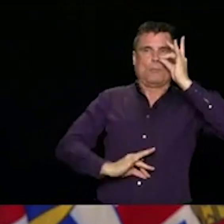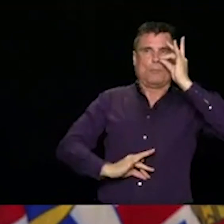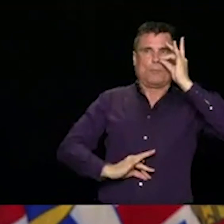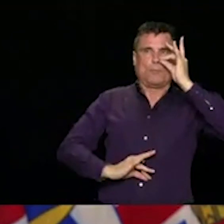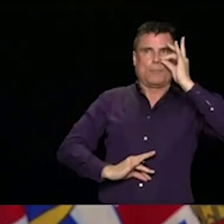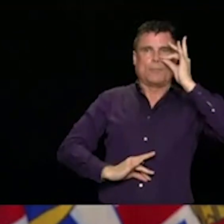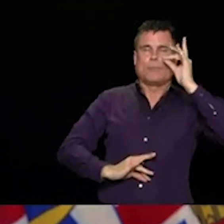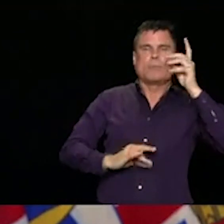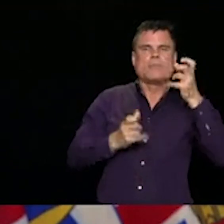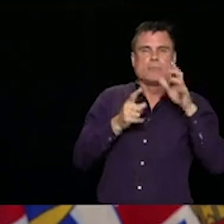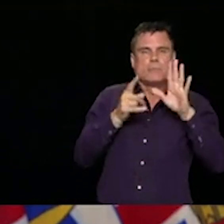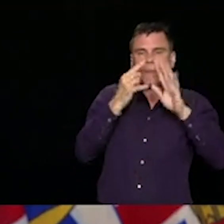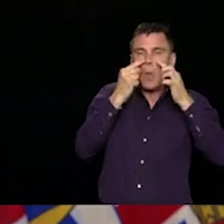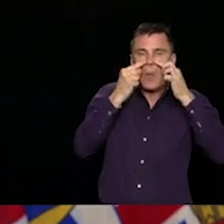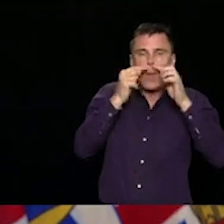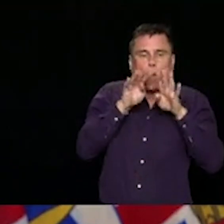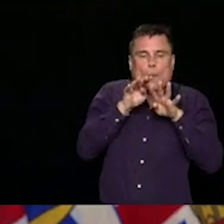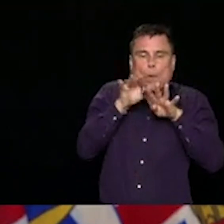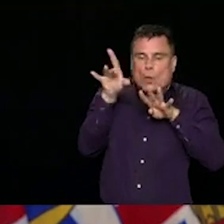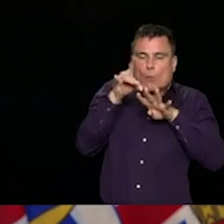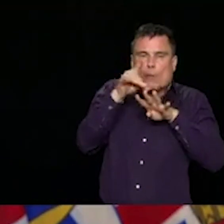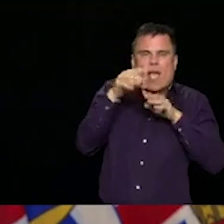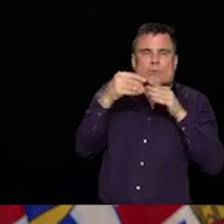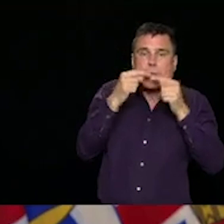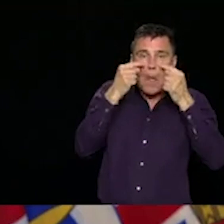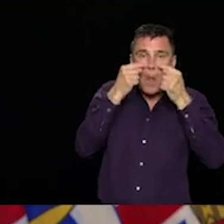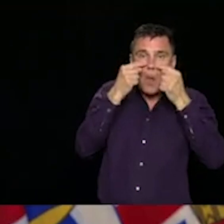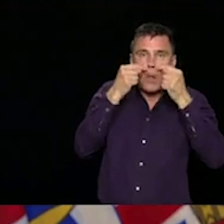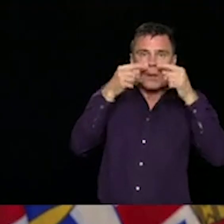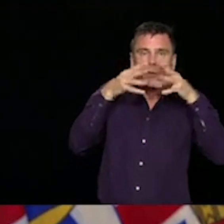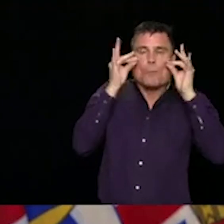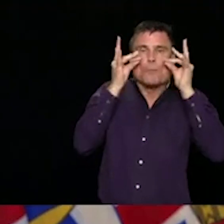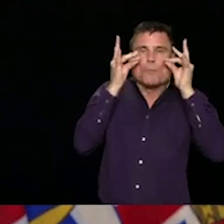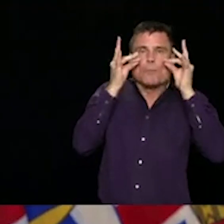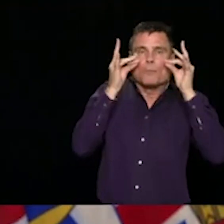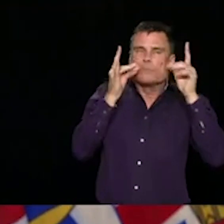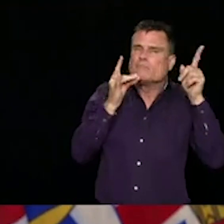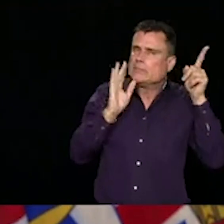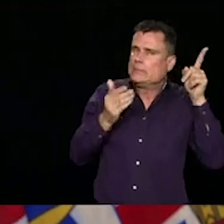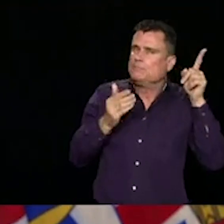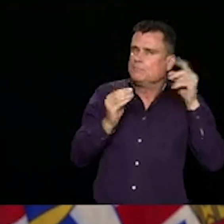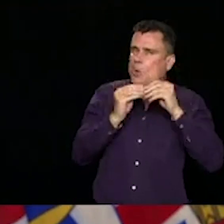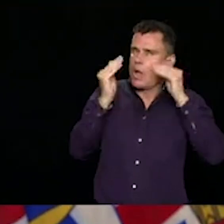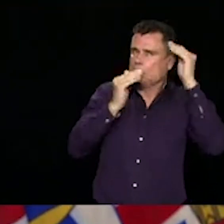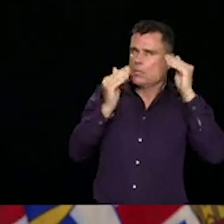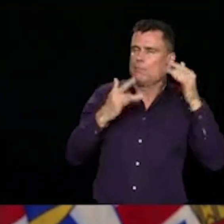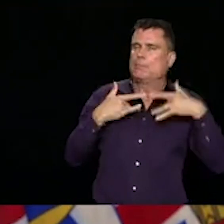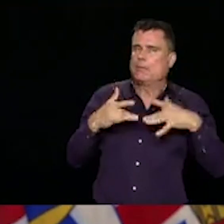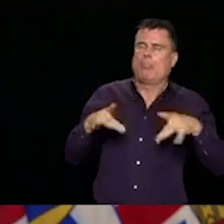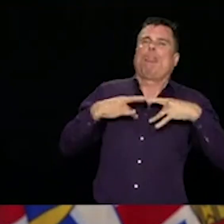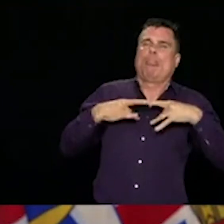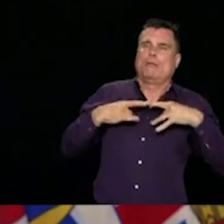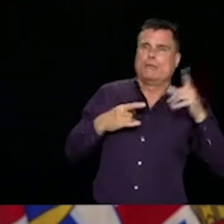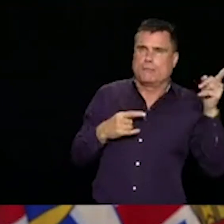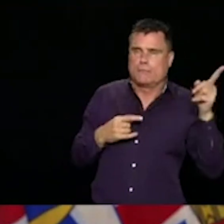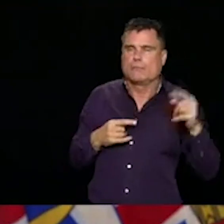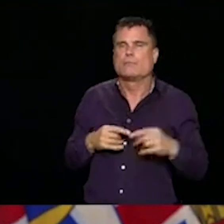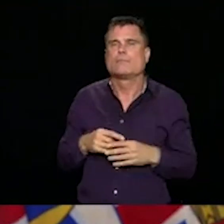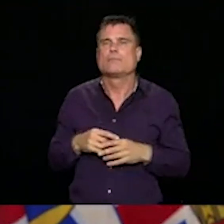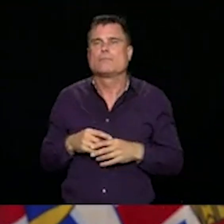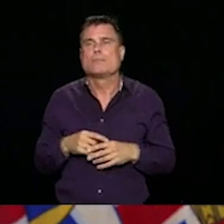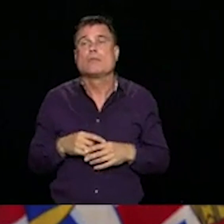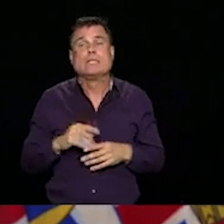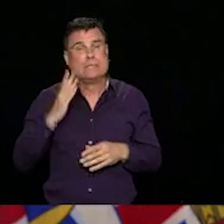theory, but that's one of the things that we're looking at. But the evidence really does continue to show that children are less likely to transmit it,